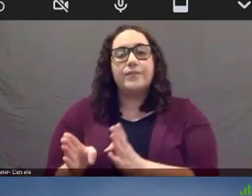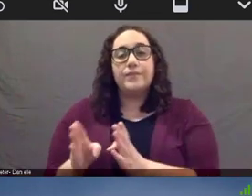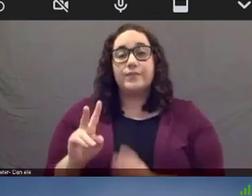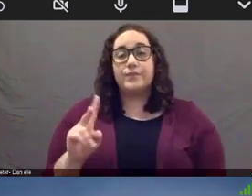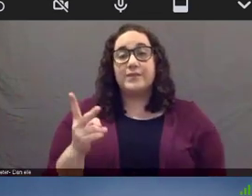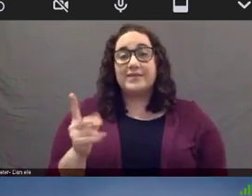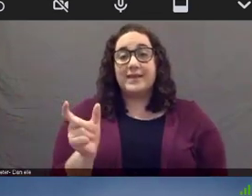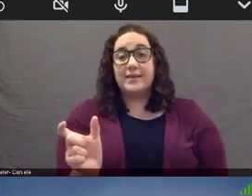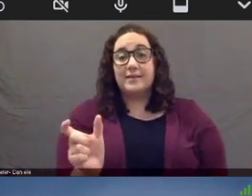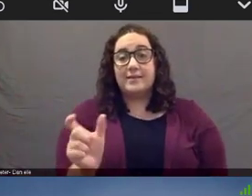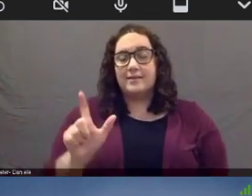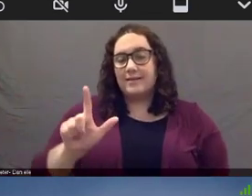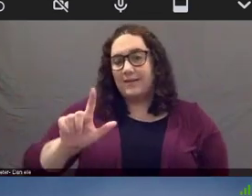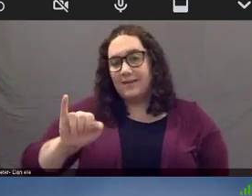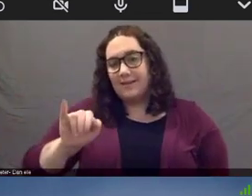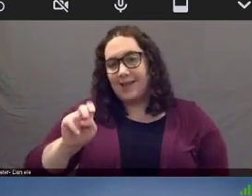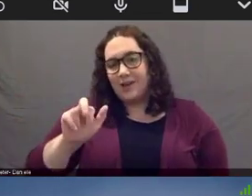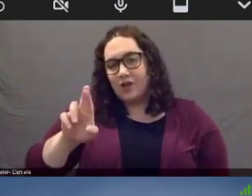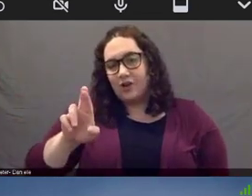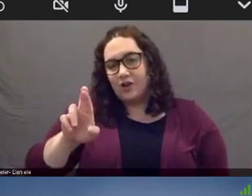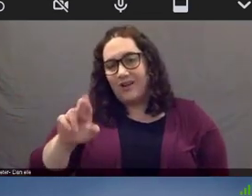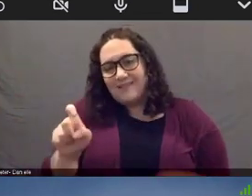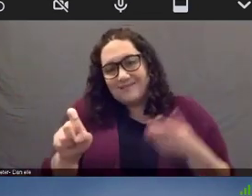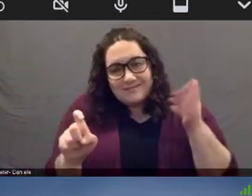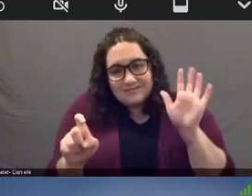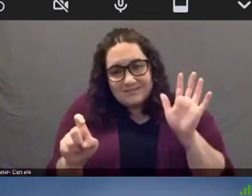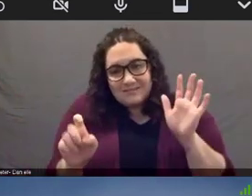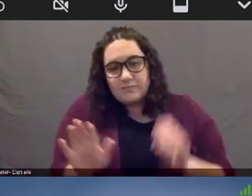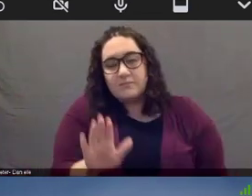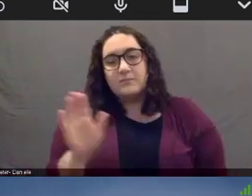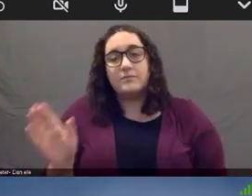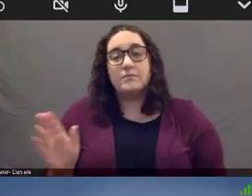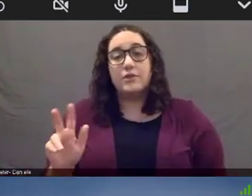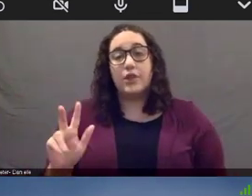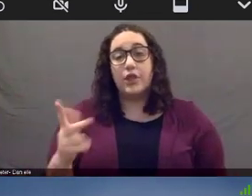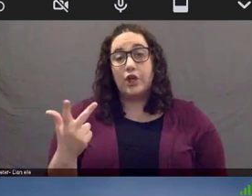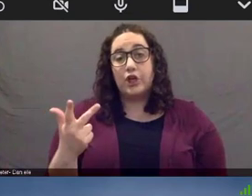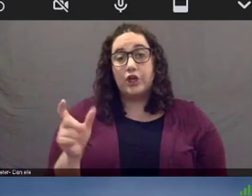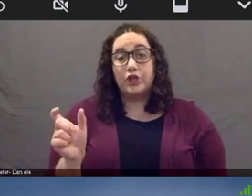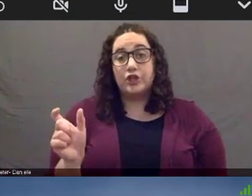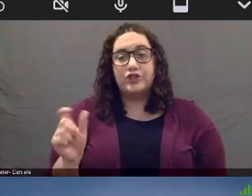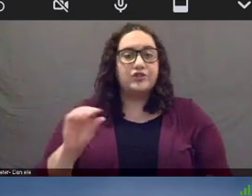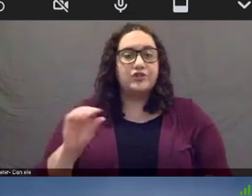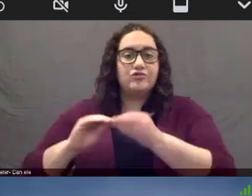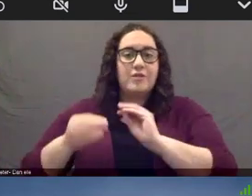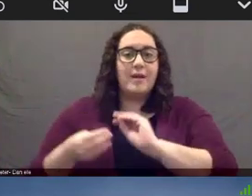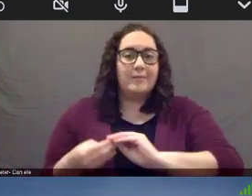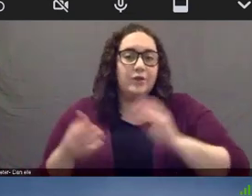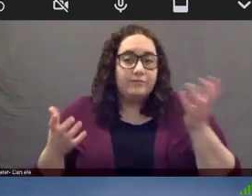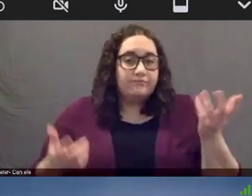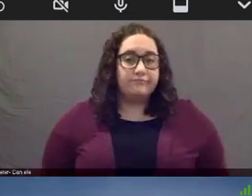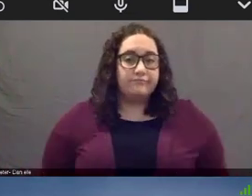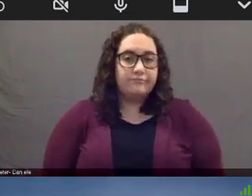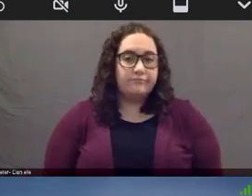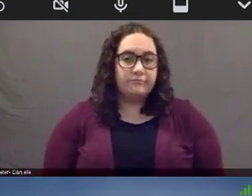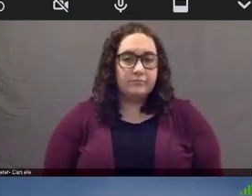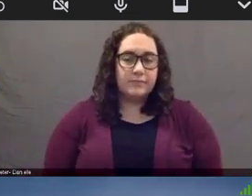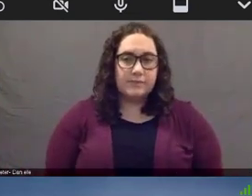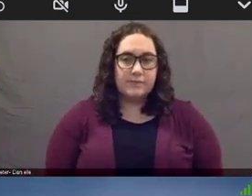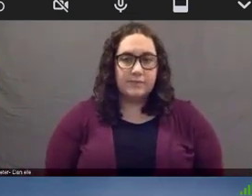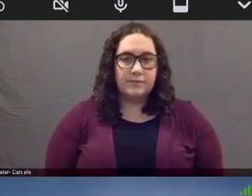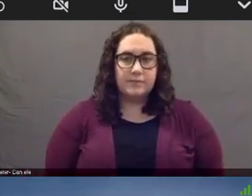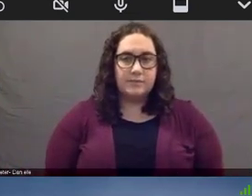term is just some constant. So it's offset by, you know, because it's not right at zero, right? So here we have a superposition of